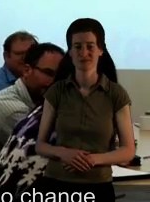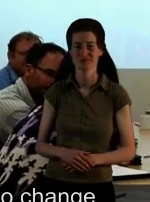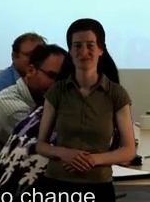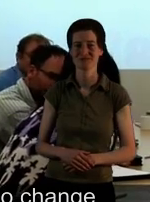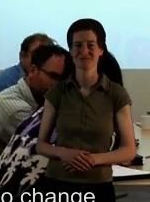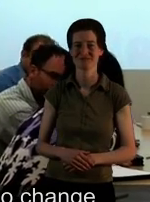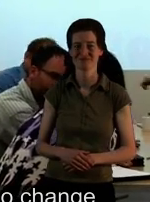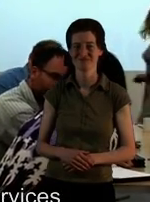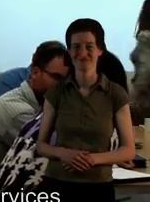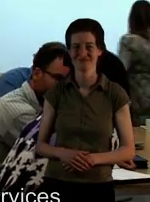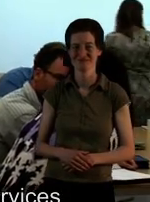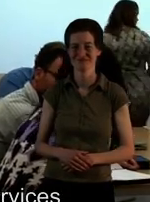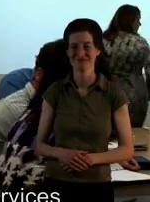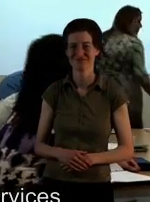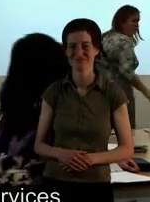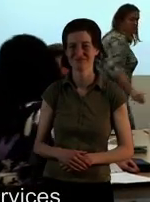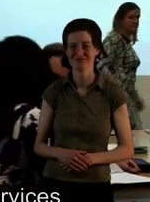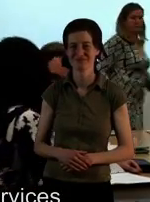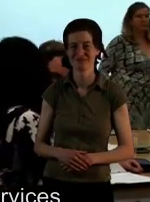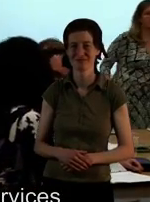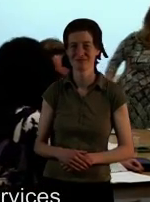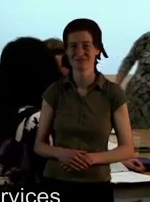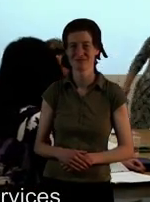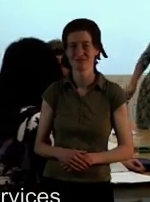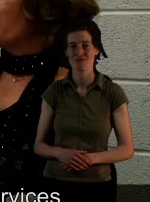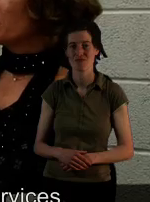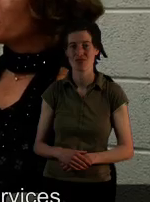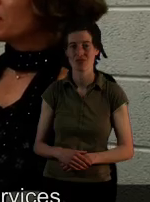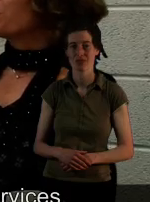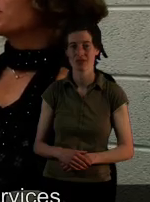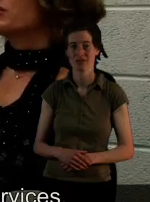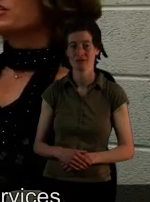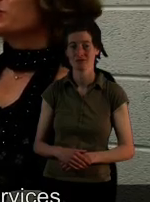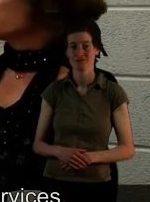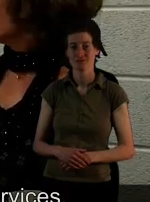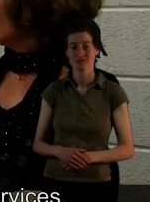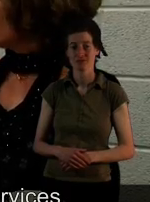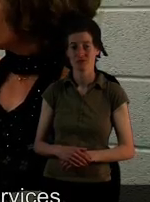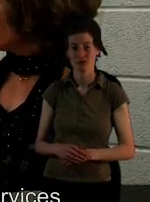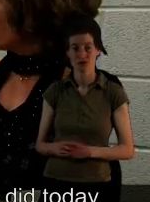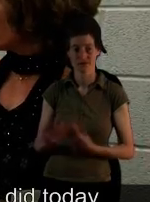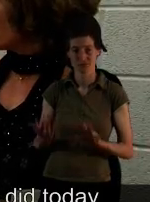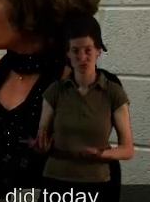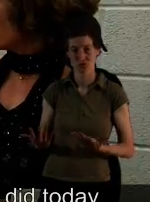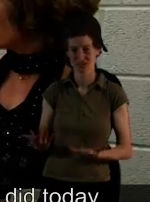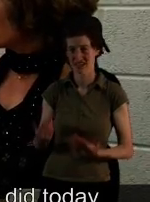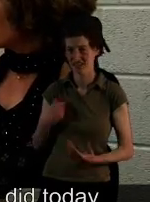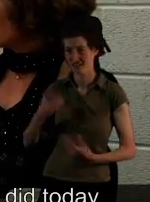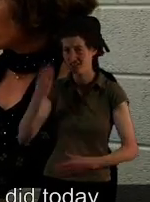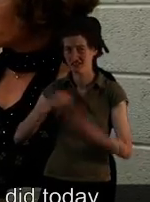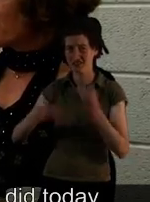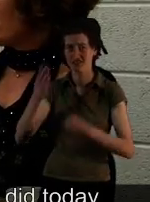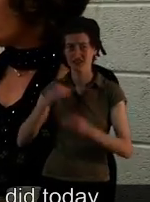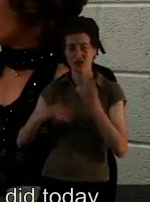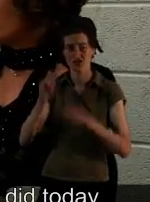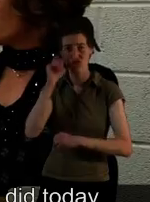with the commissioners so that you become a partner developing services. And that's something that some organisations really struggle with. And some